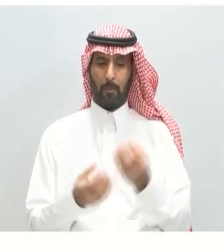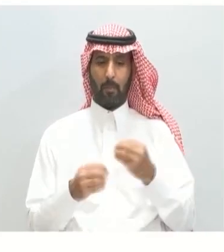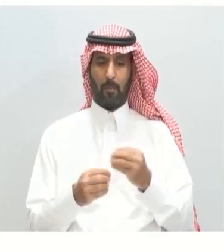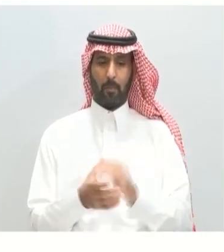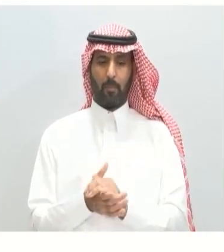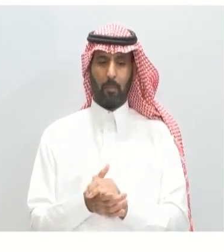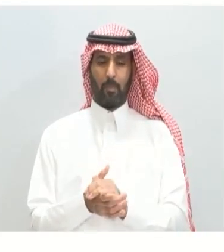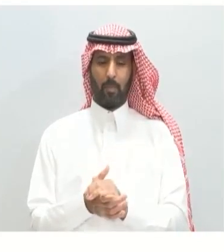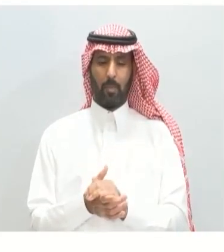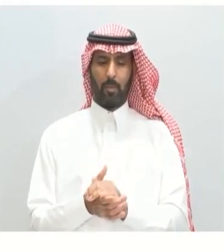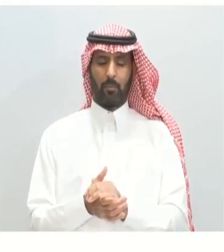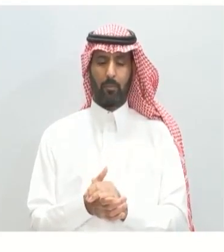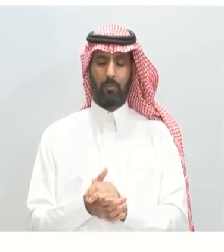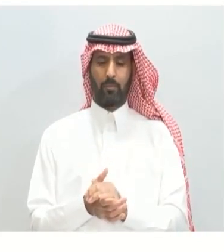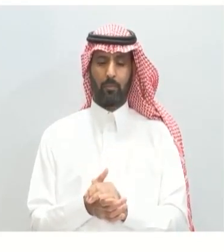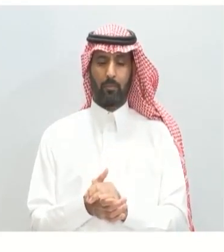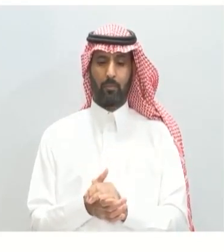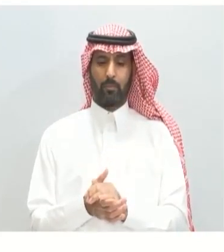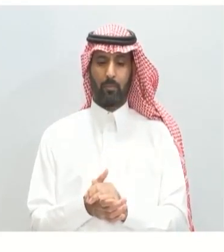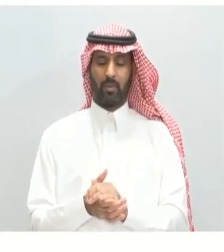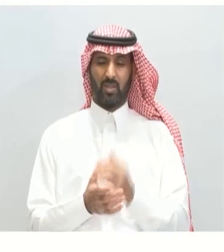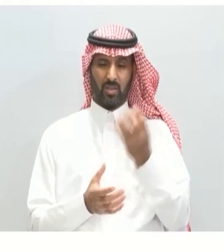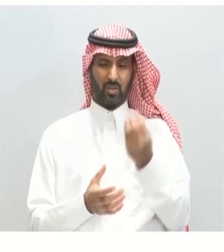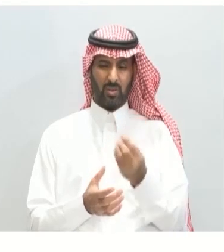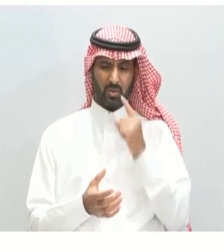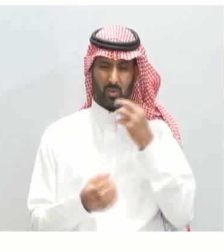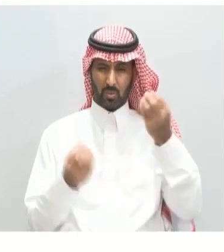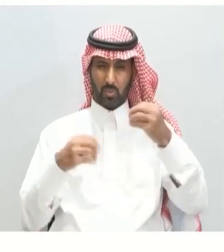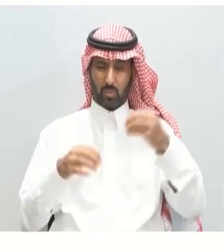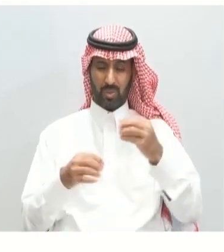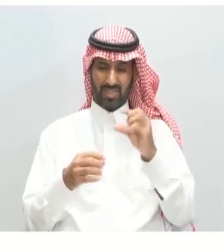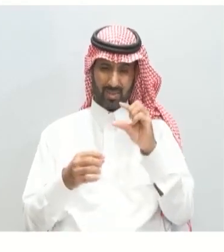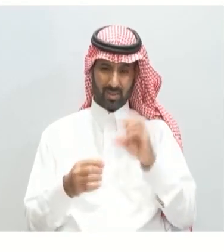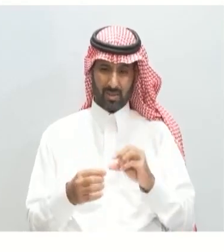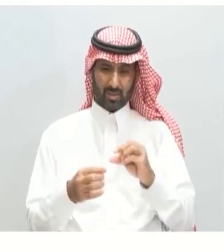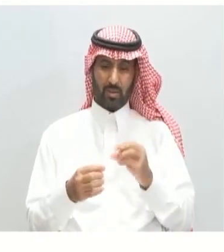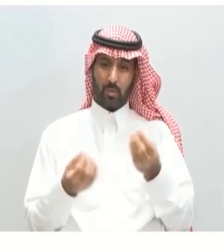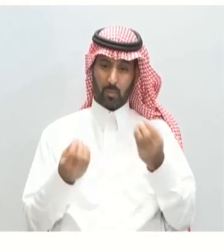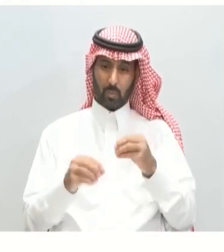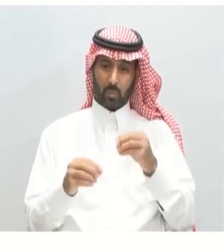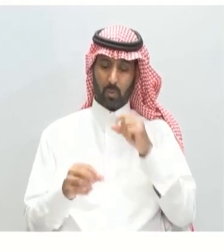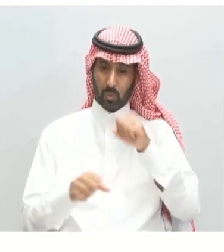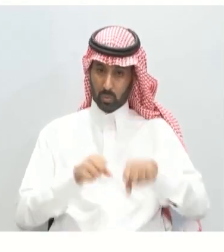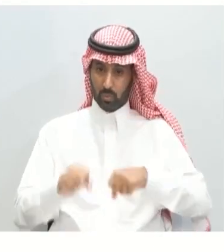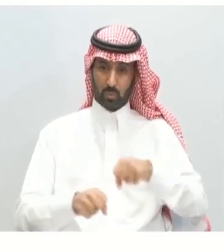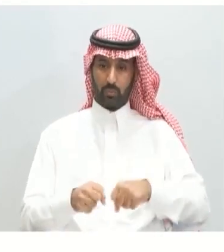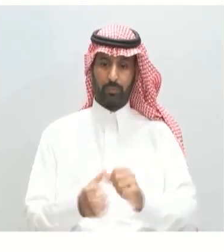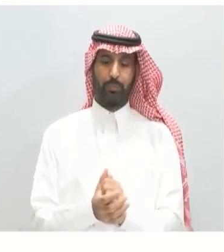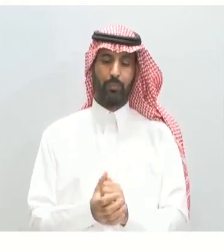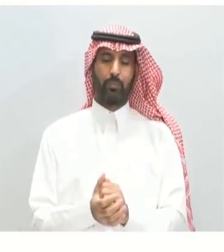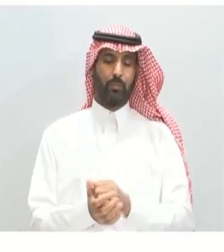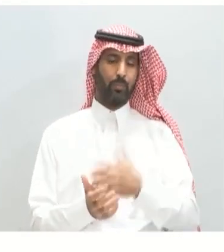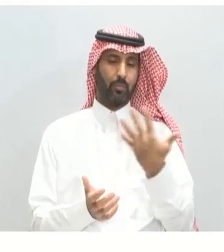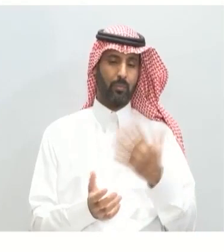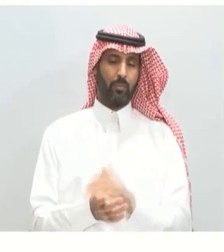you cycle, the stronger you get. And the less it trains, comma, the more you can cycle. Number five,